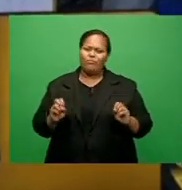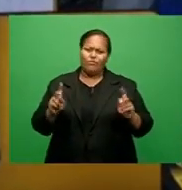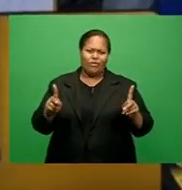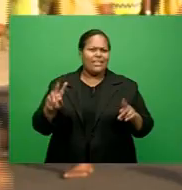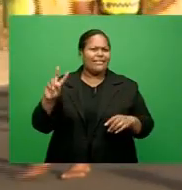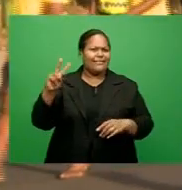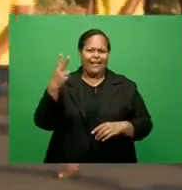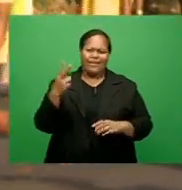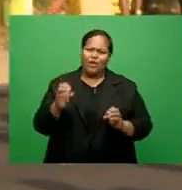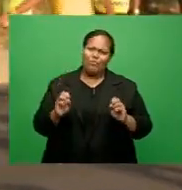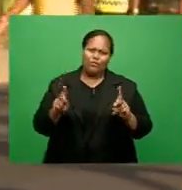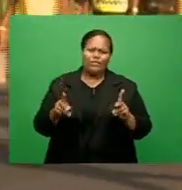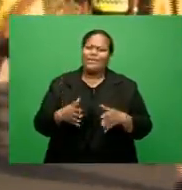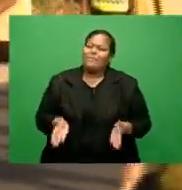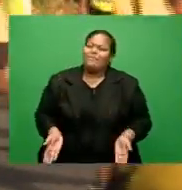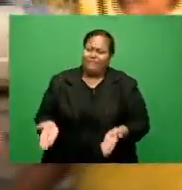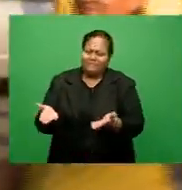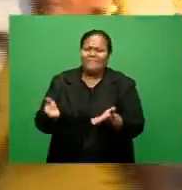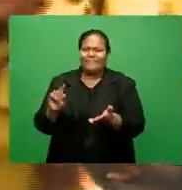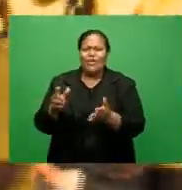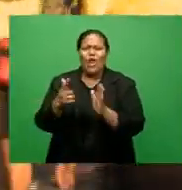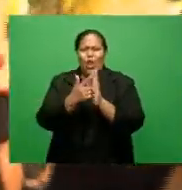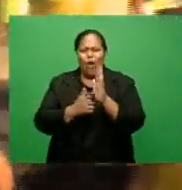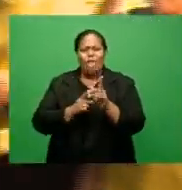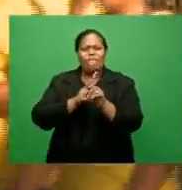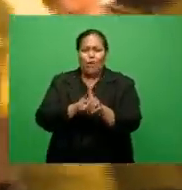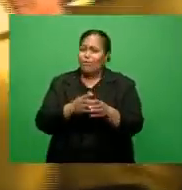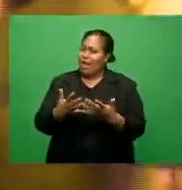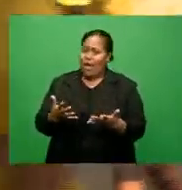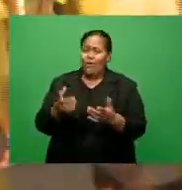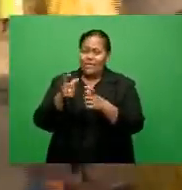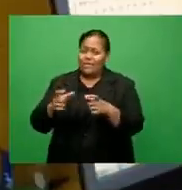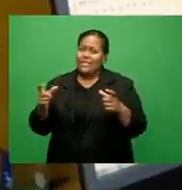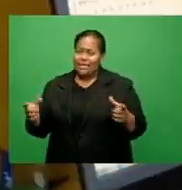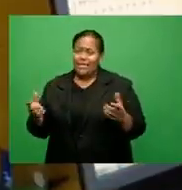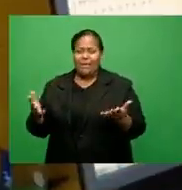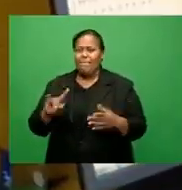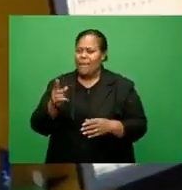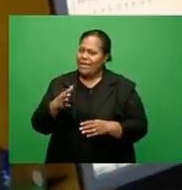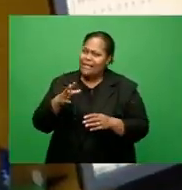become law-abiding citizens will help majority of them stay on the right